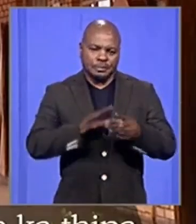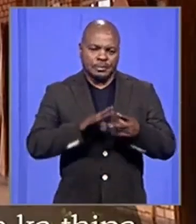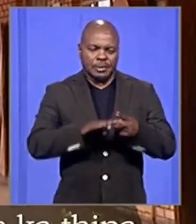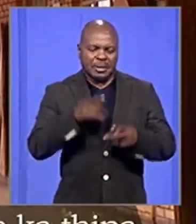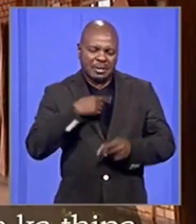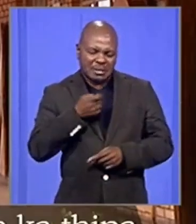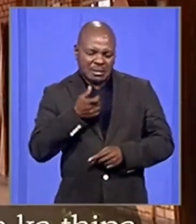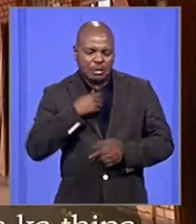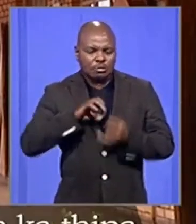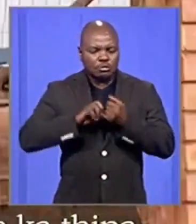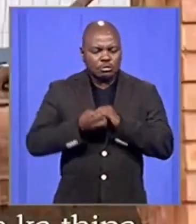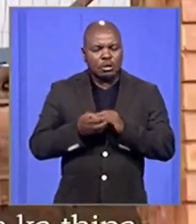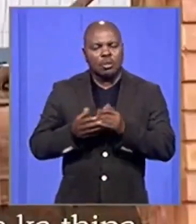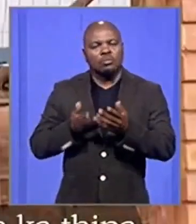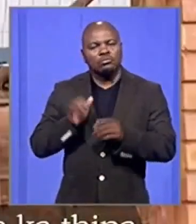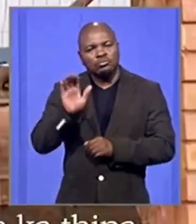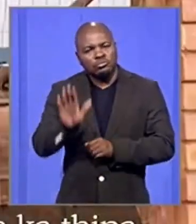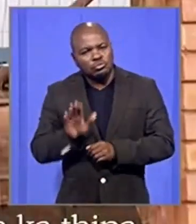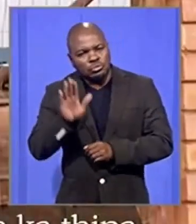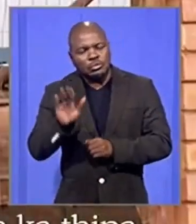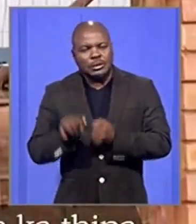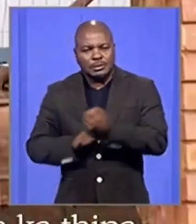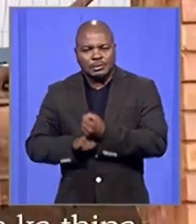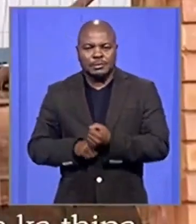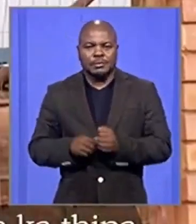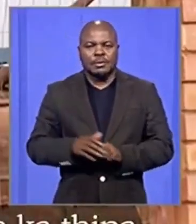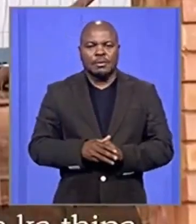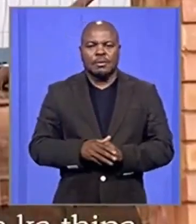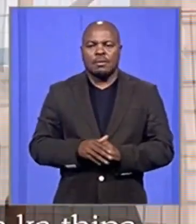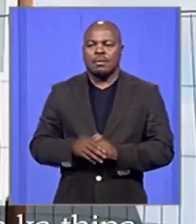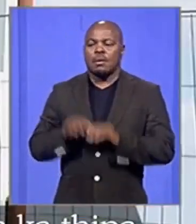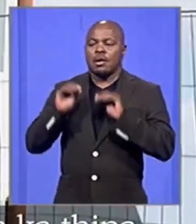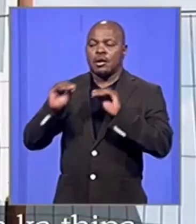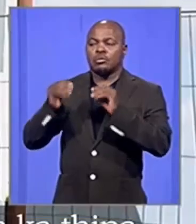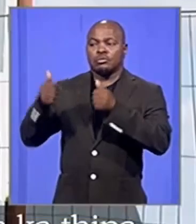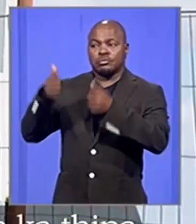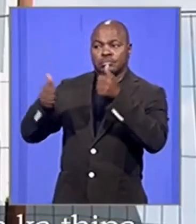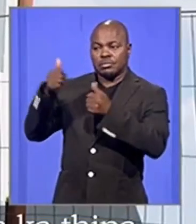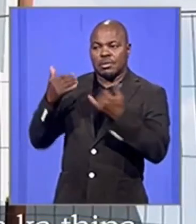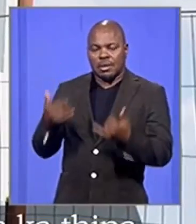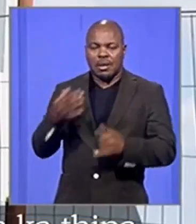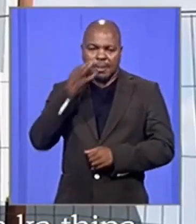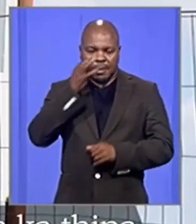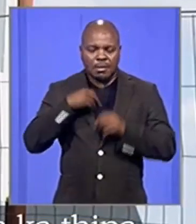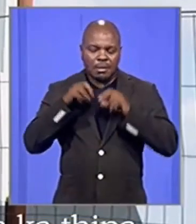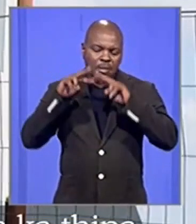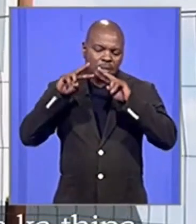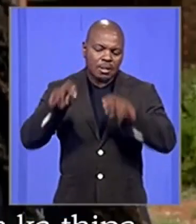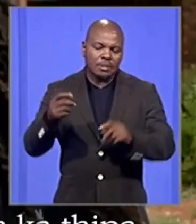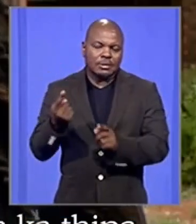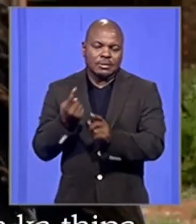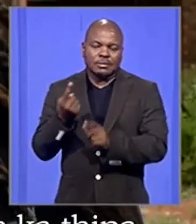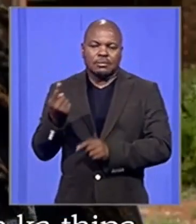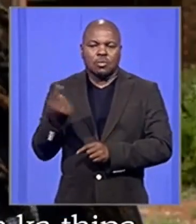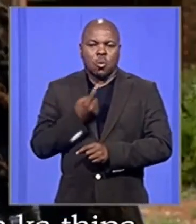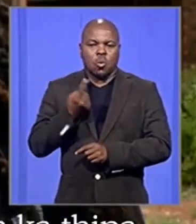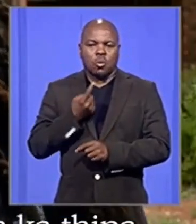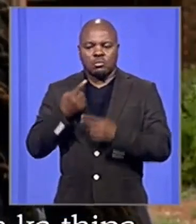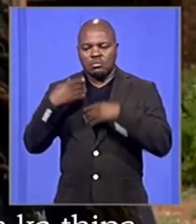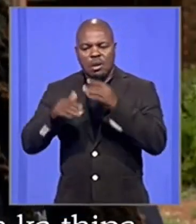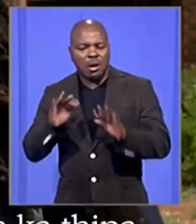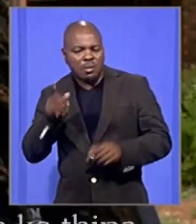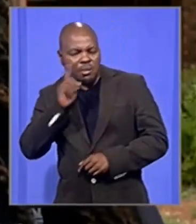knowledge to comfort them. Le bjalo, bolaodi bja thuto bo re bo dira dinyakišišo tša bona. We are working very